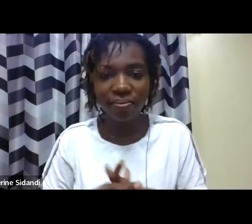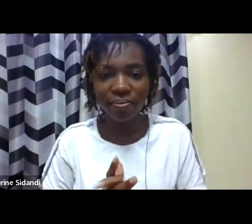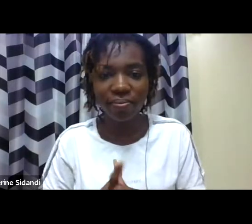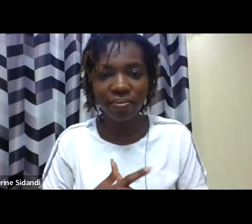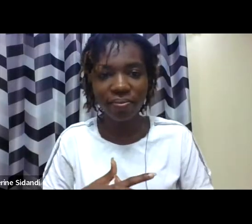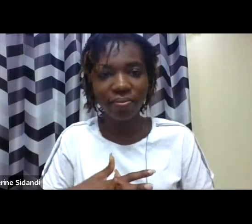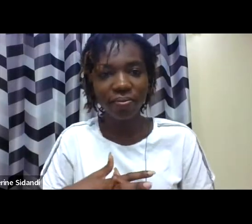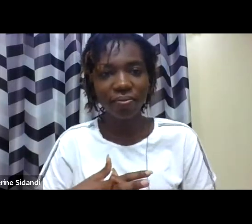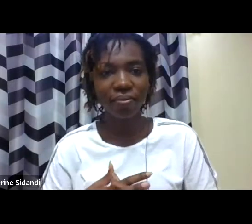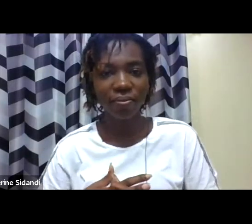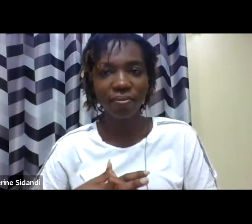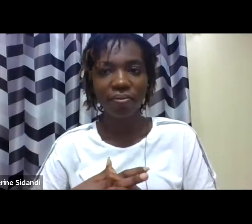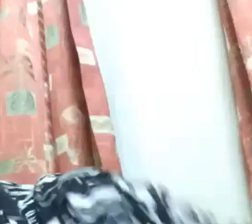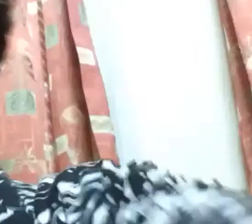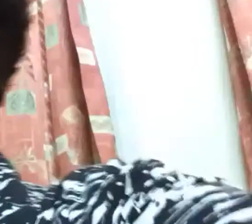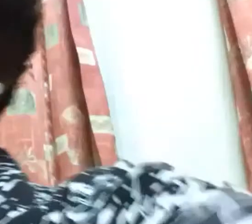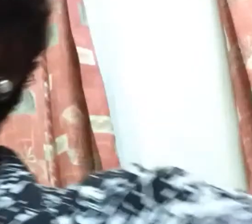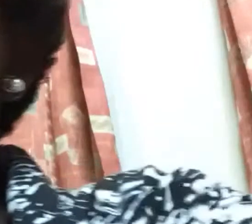Okay.